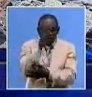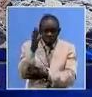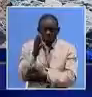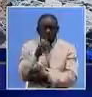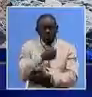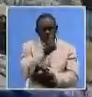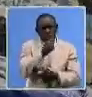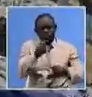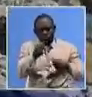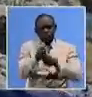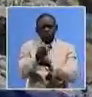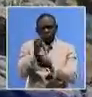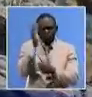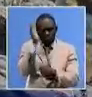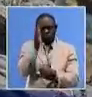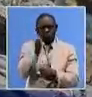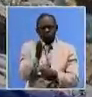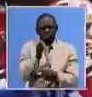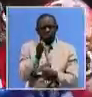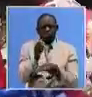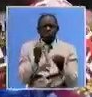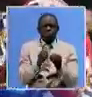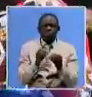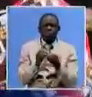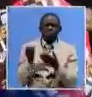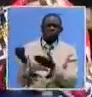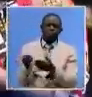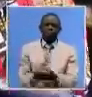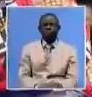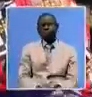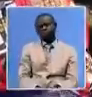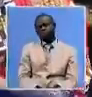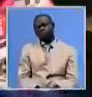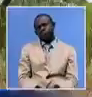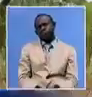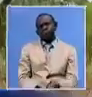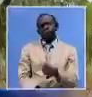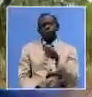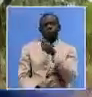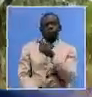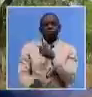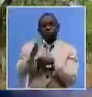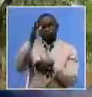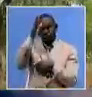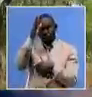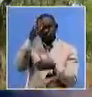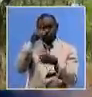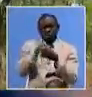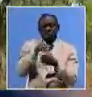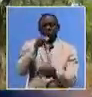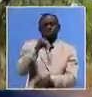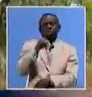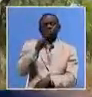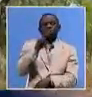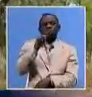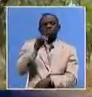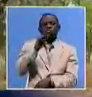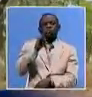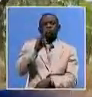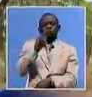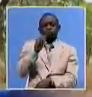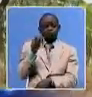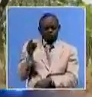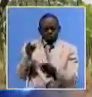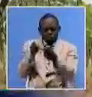report. Engaged in an illegal undertaking, this is a charcoal producer in Kapyanga in the Mumba Game Management Area, a protected